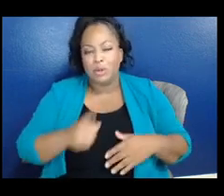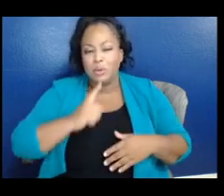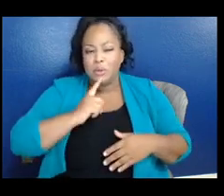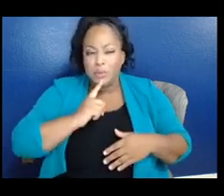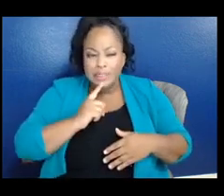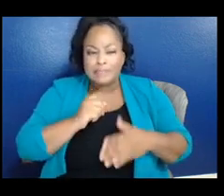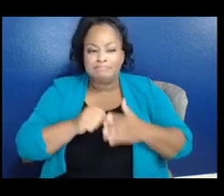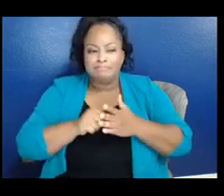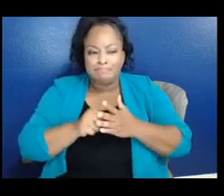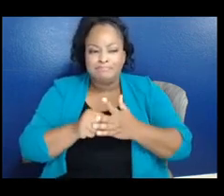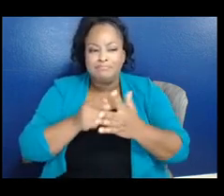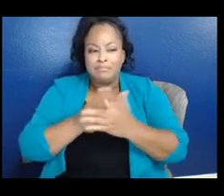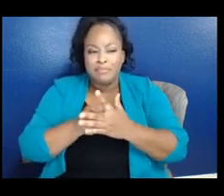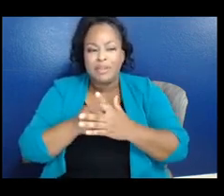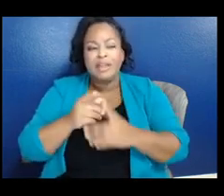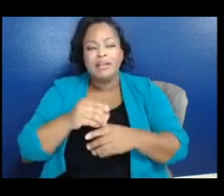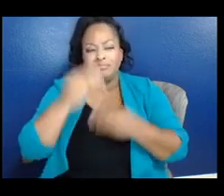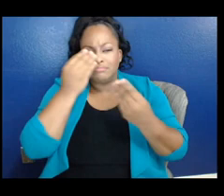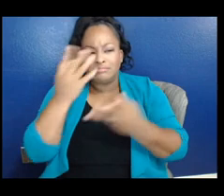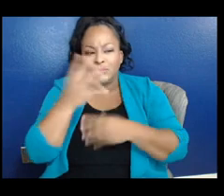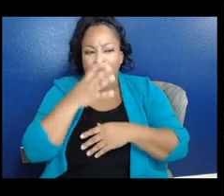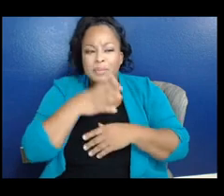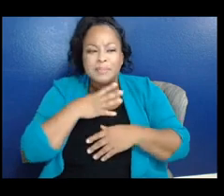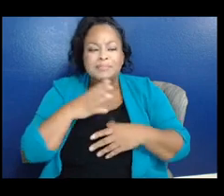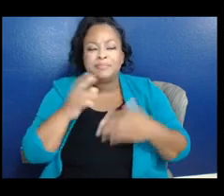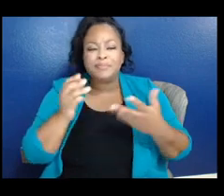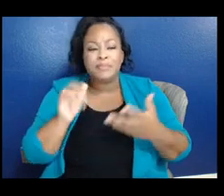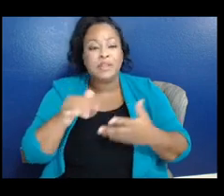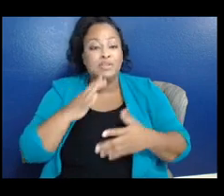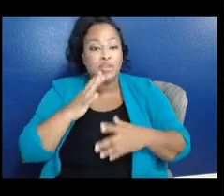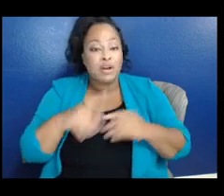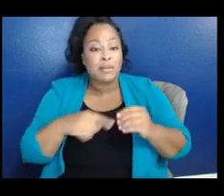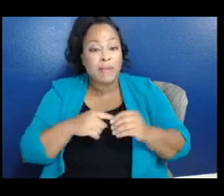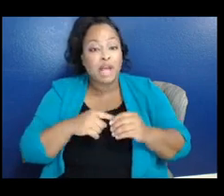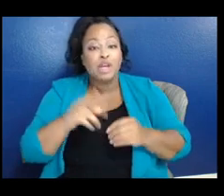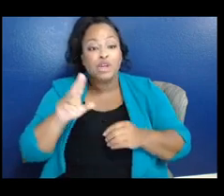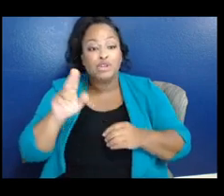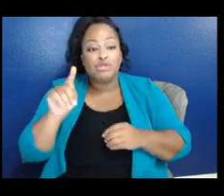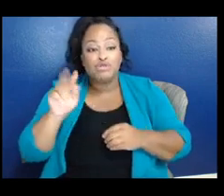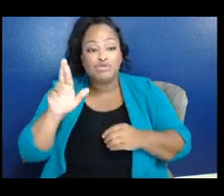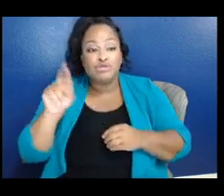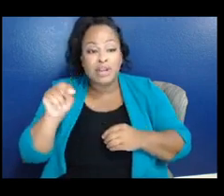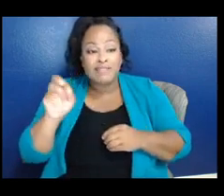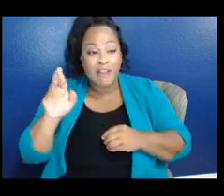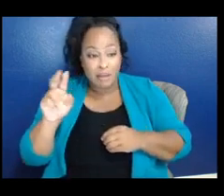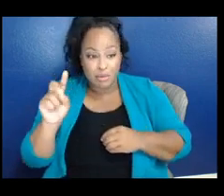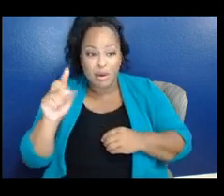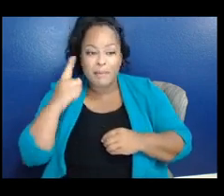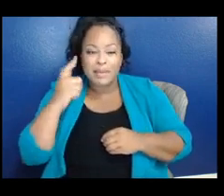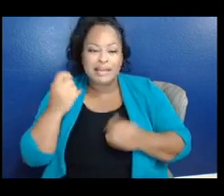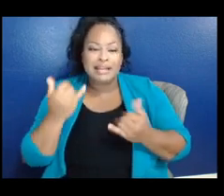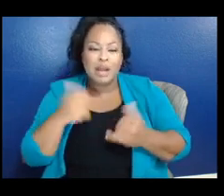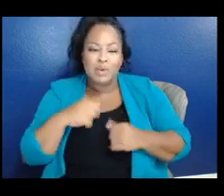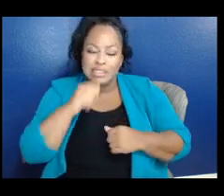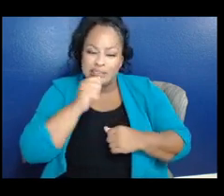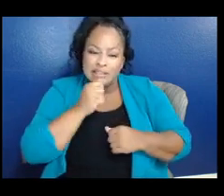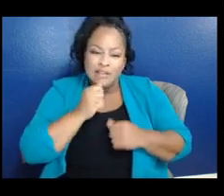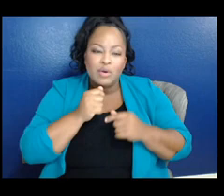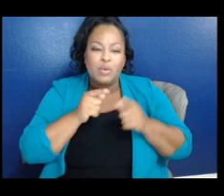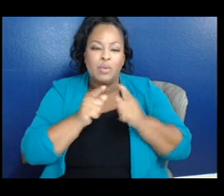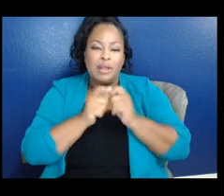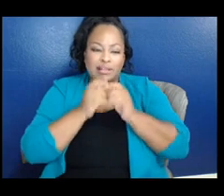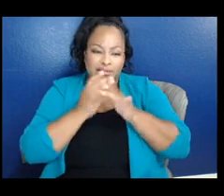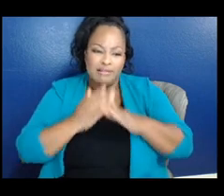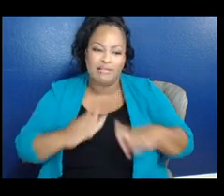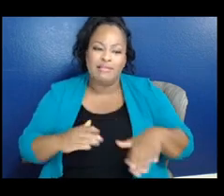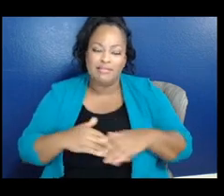really familiarize women with talking about uterine fibroids, because we are suffering in